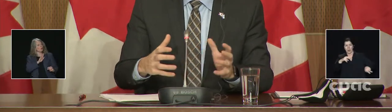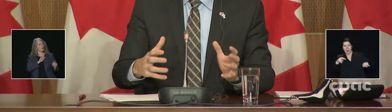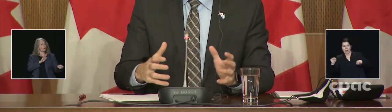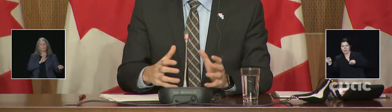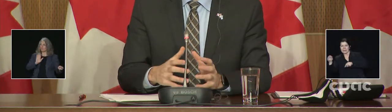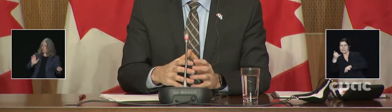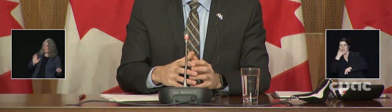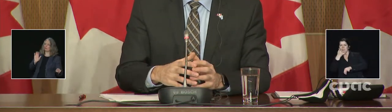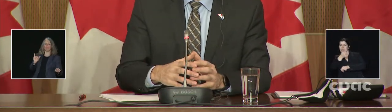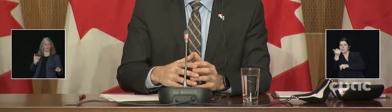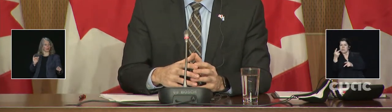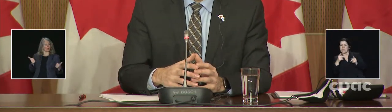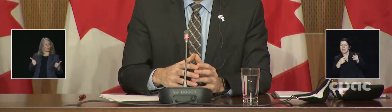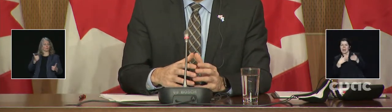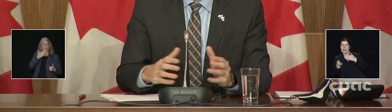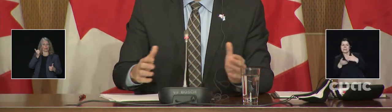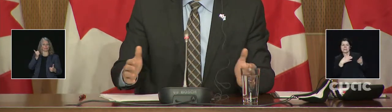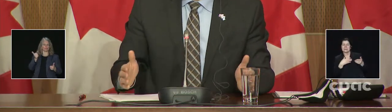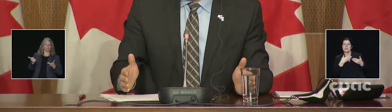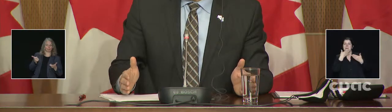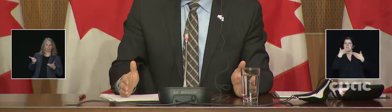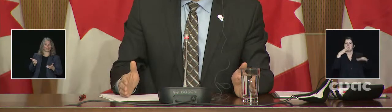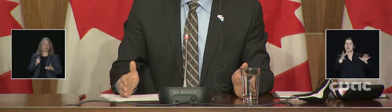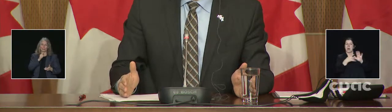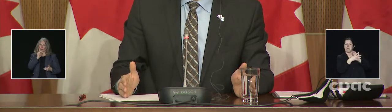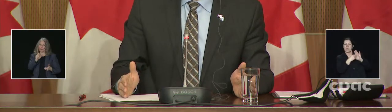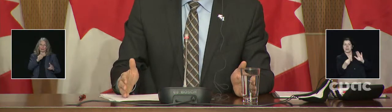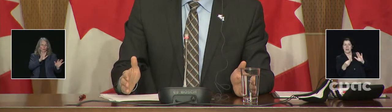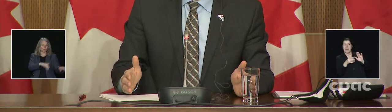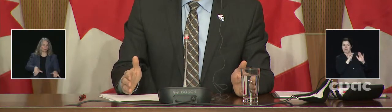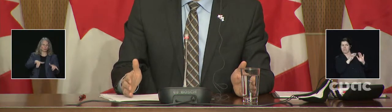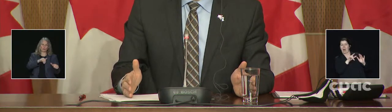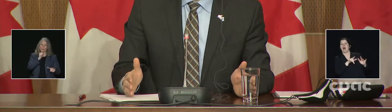don't need to work in perfect